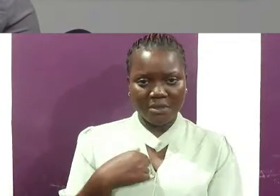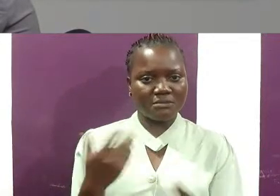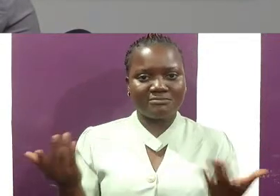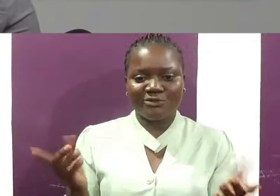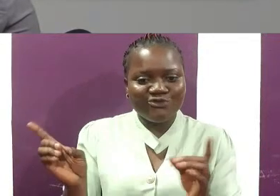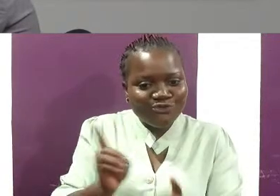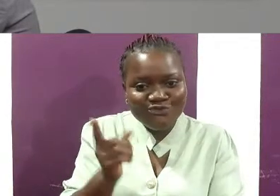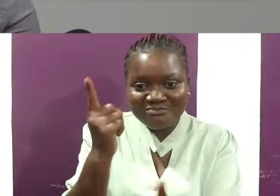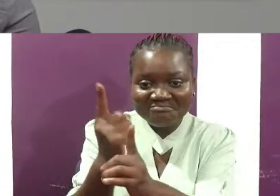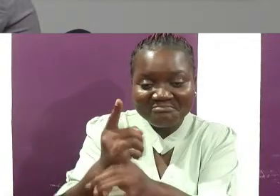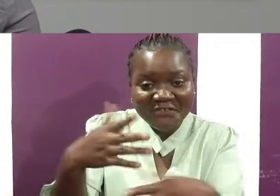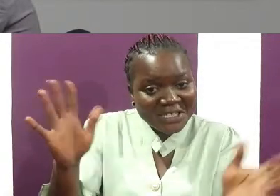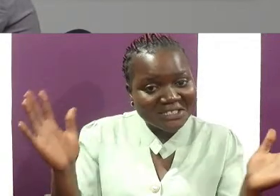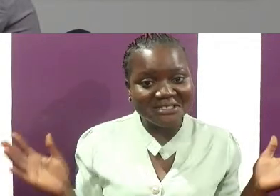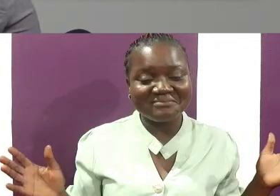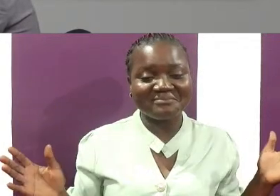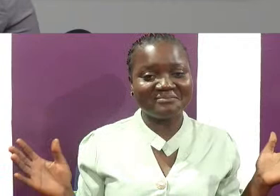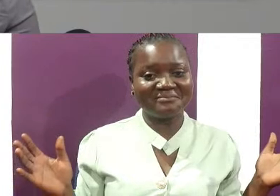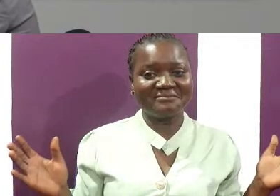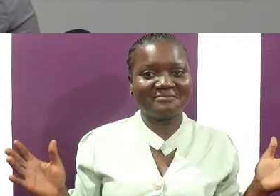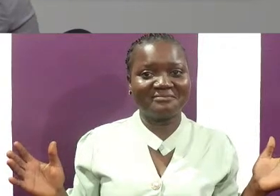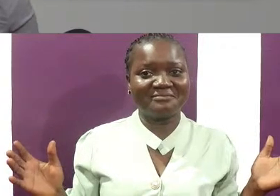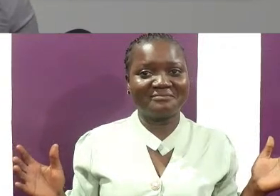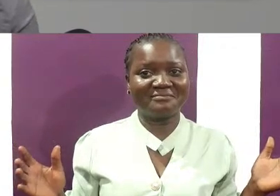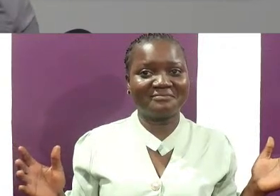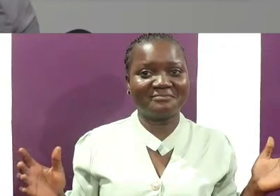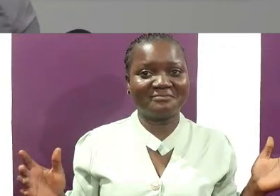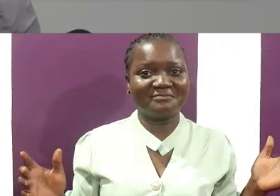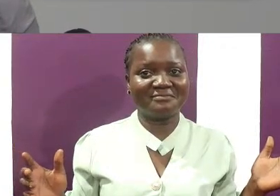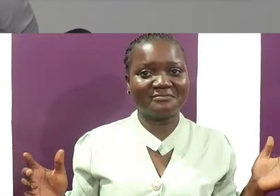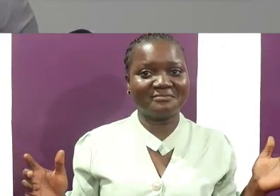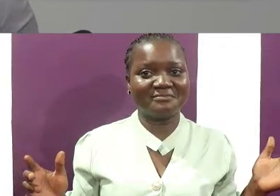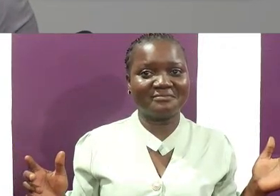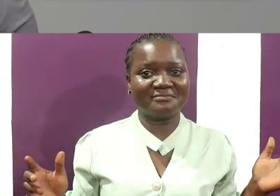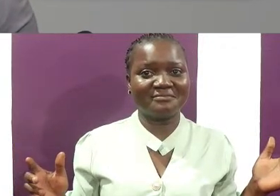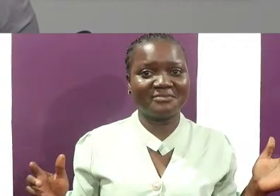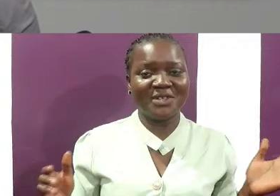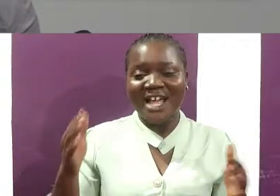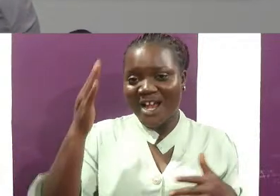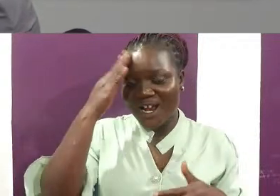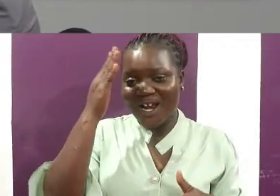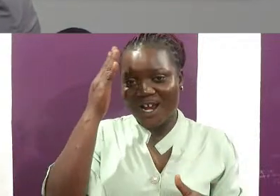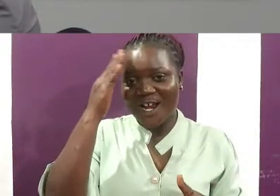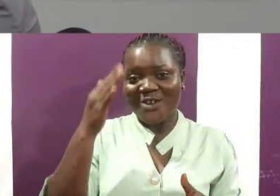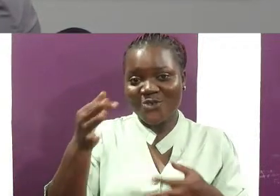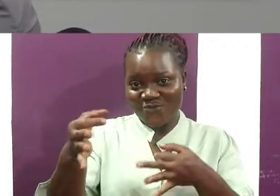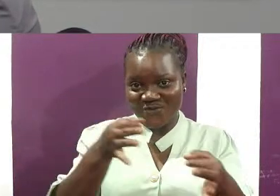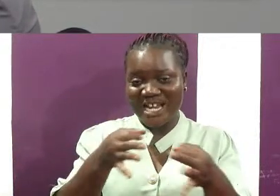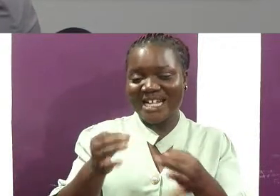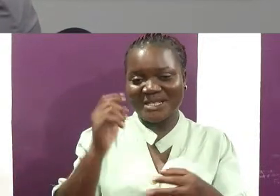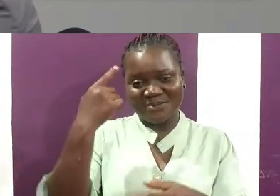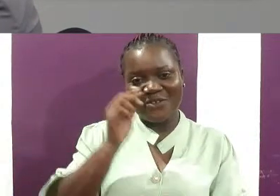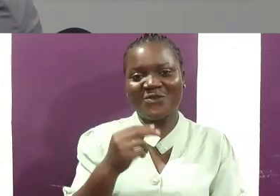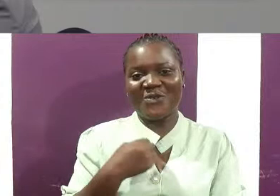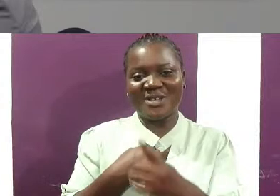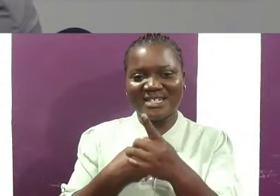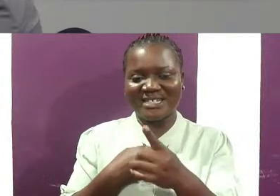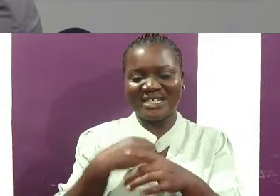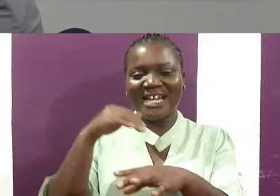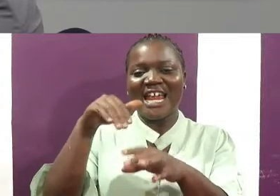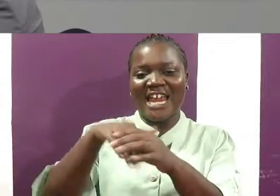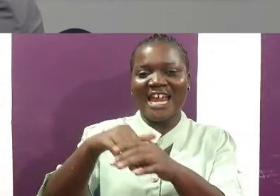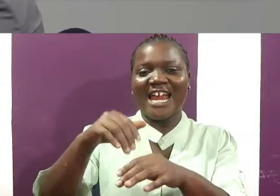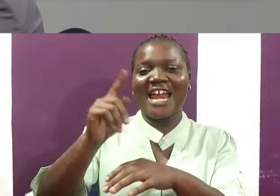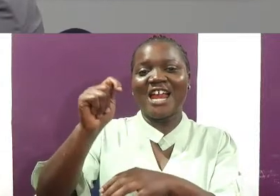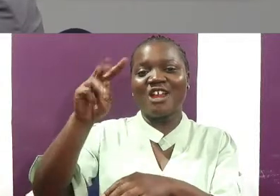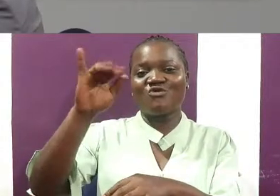in Scripture, I'm going to have to take care of. Earlier, you translated for me. There's nothing sinful about that. You weren't preaching in